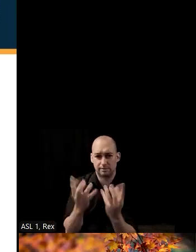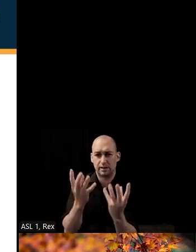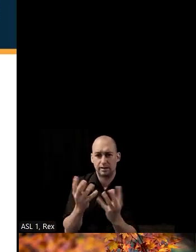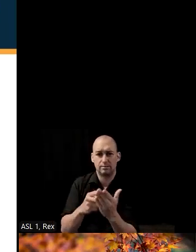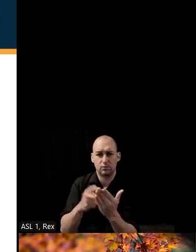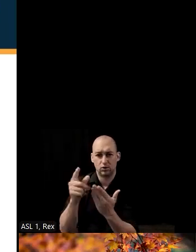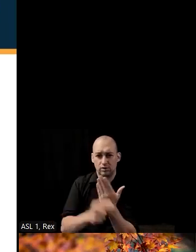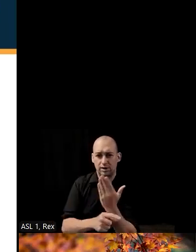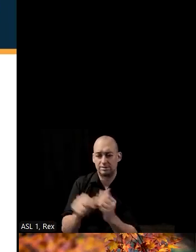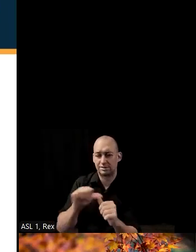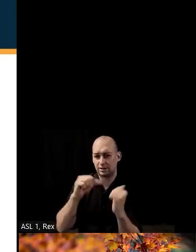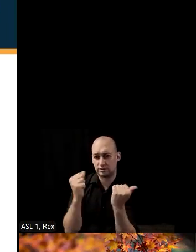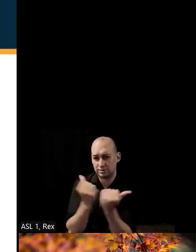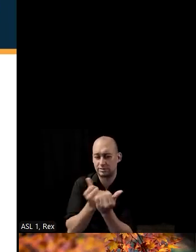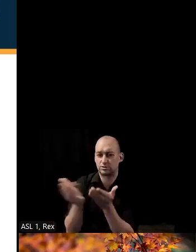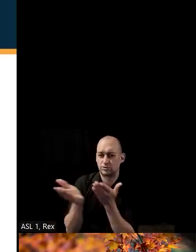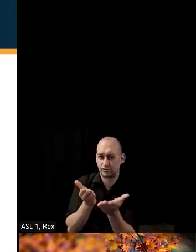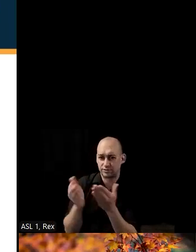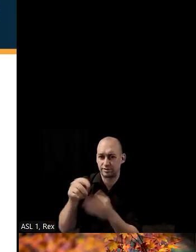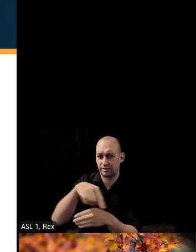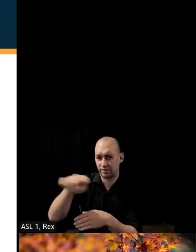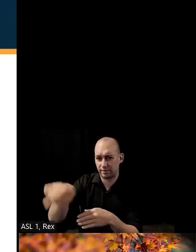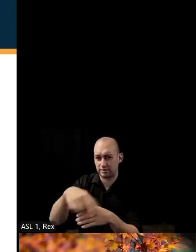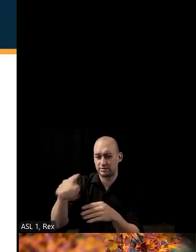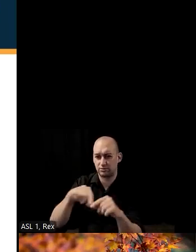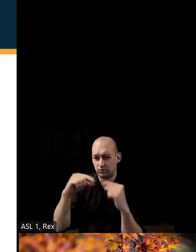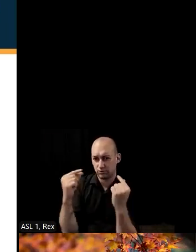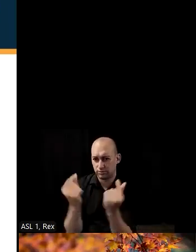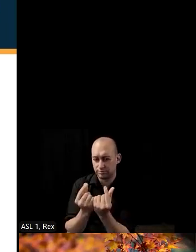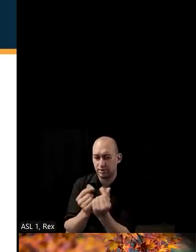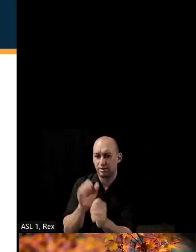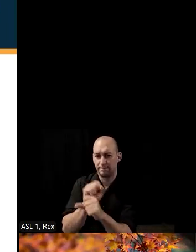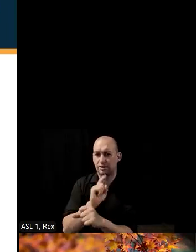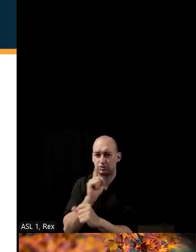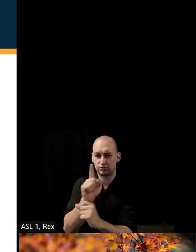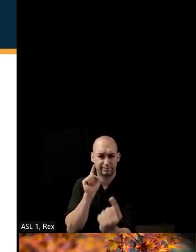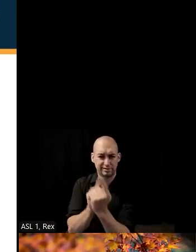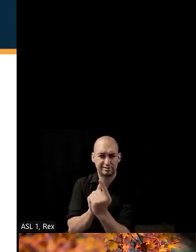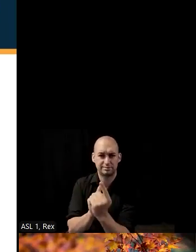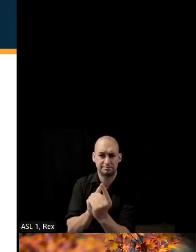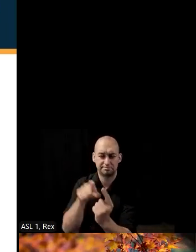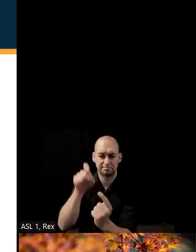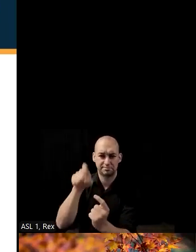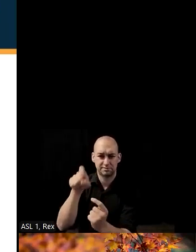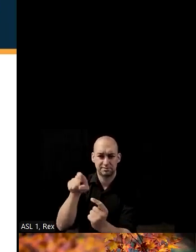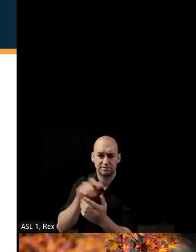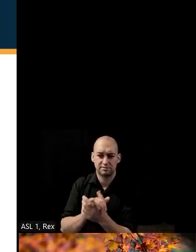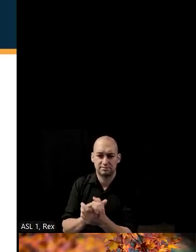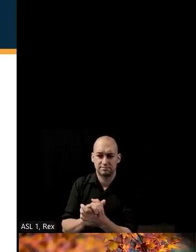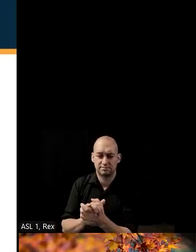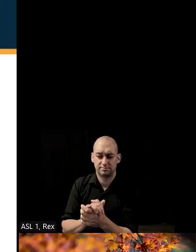programs and agencies that serve our populations so that all of their needs are met in sort of like with one